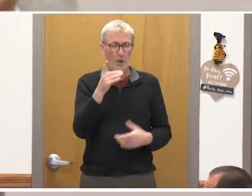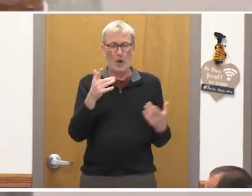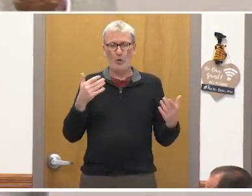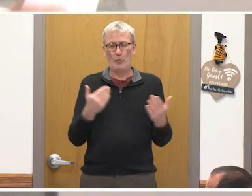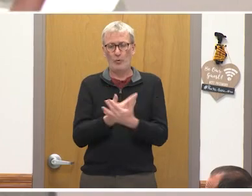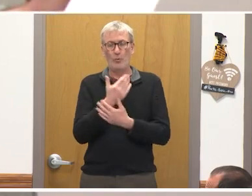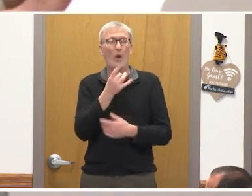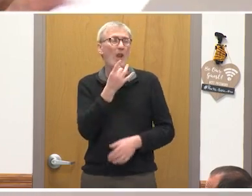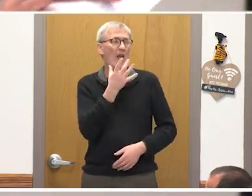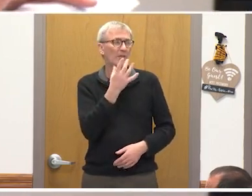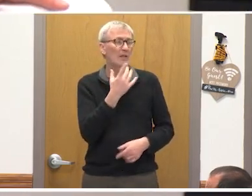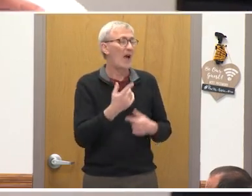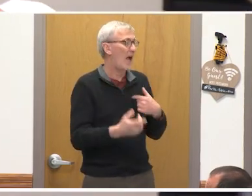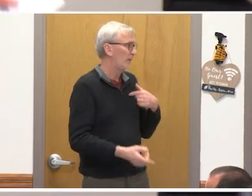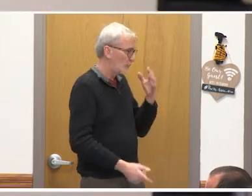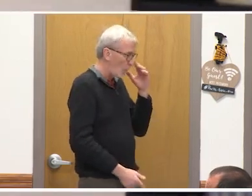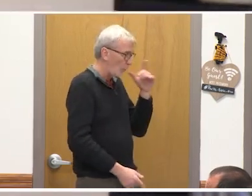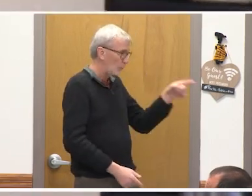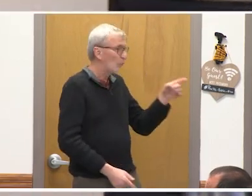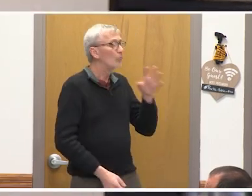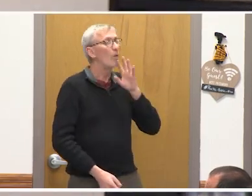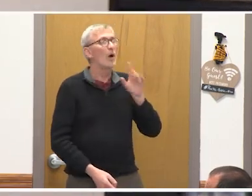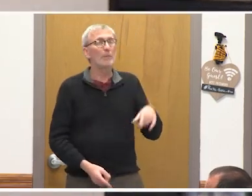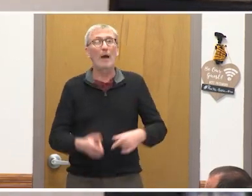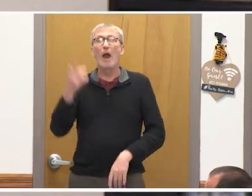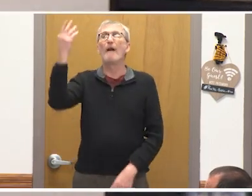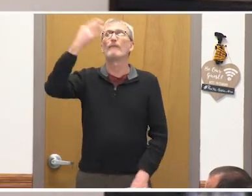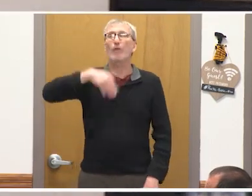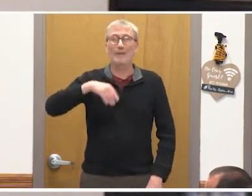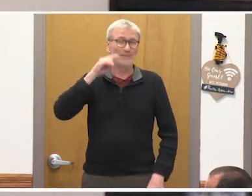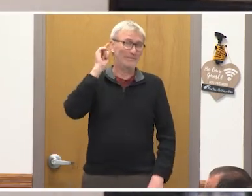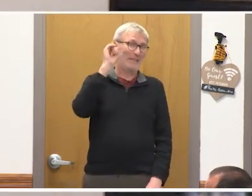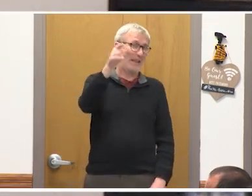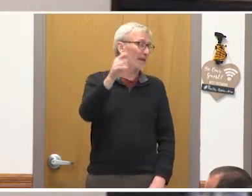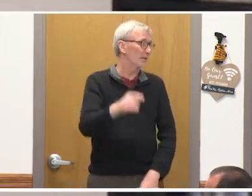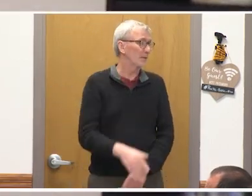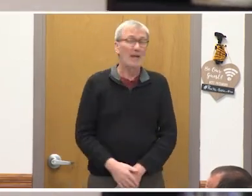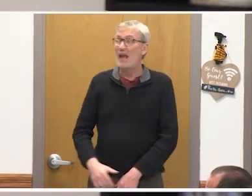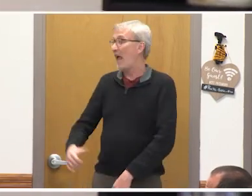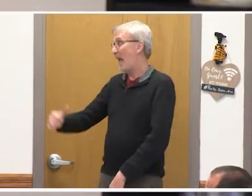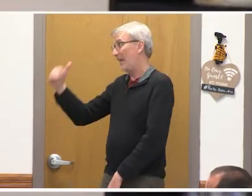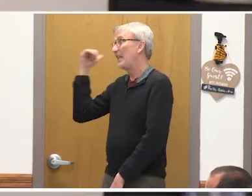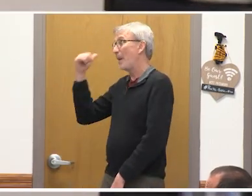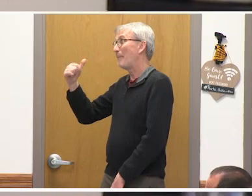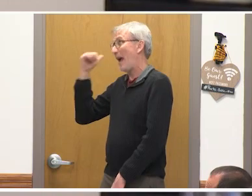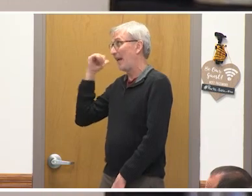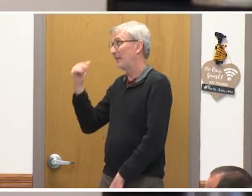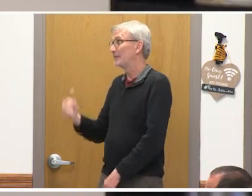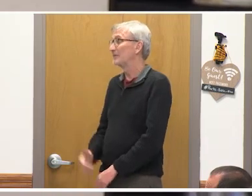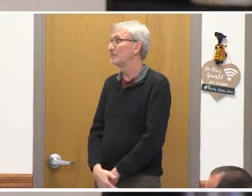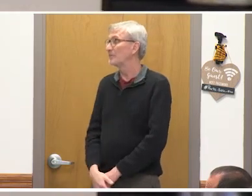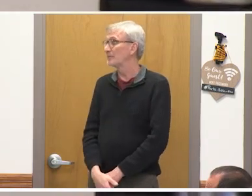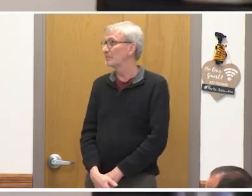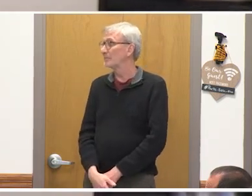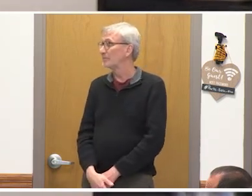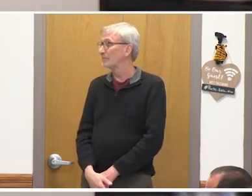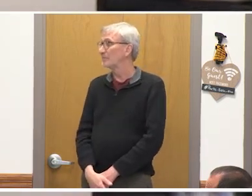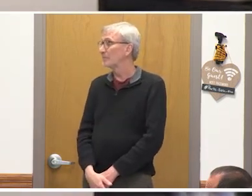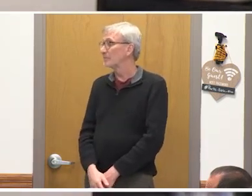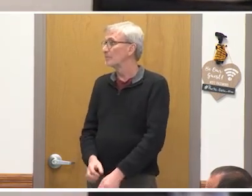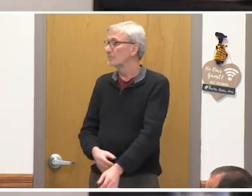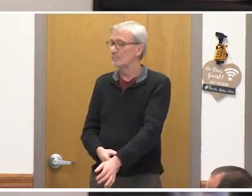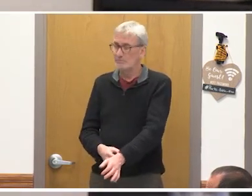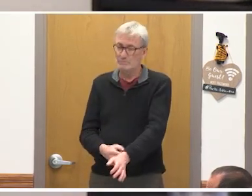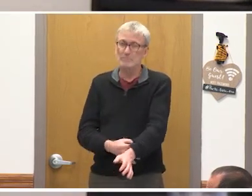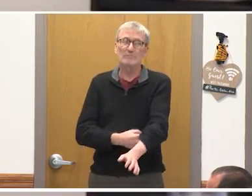all intersections. And I know your specific question is in front of the senior center itself. And in the back, yes.